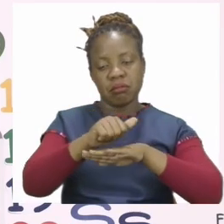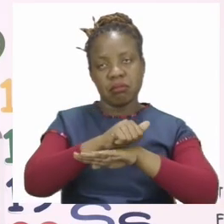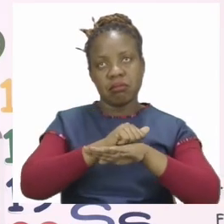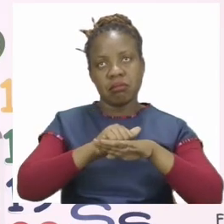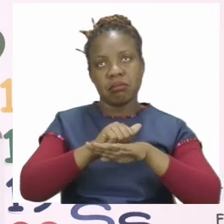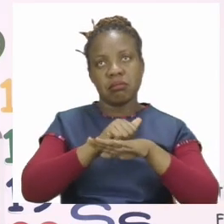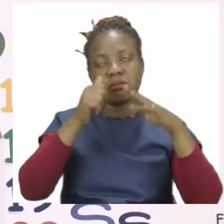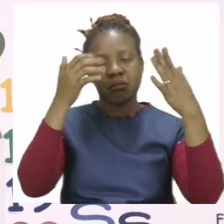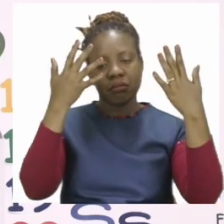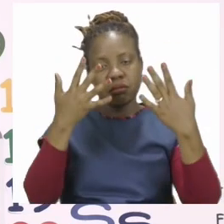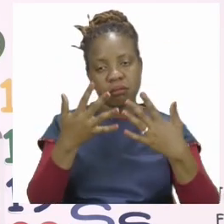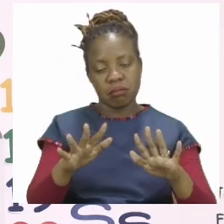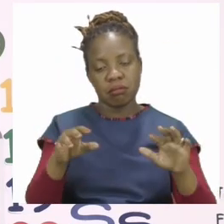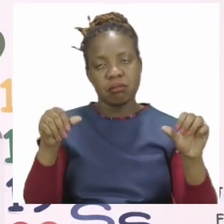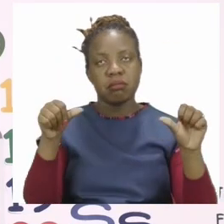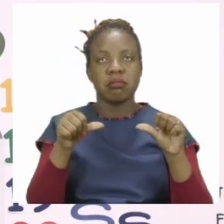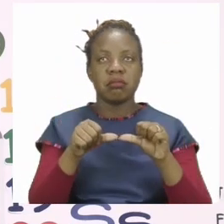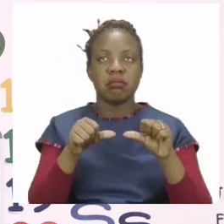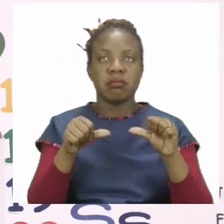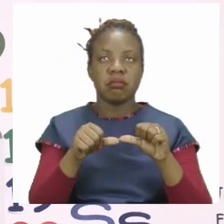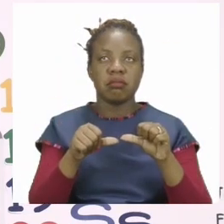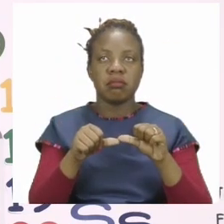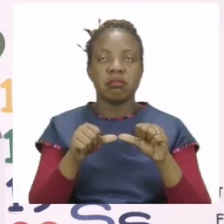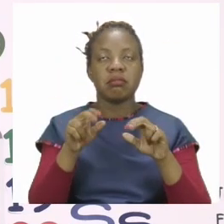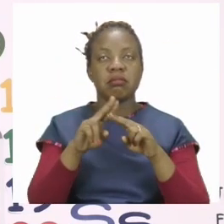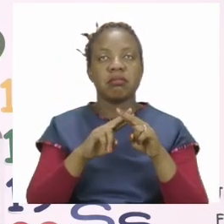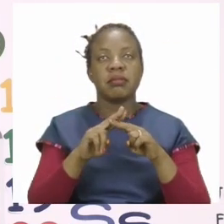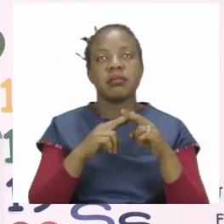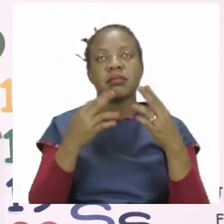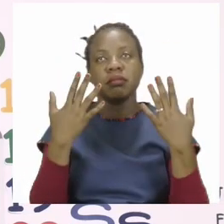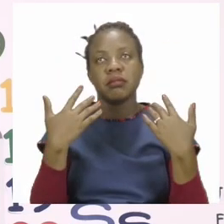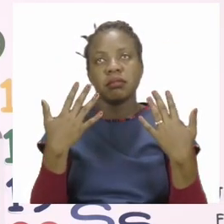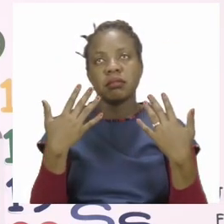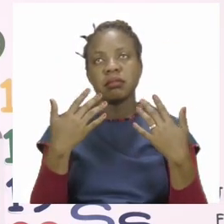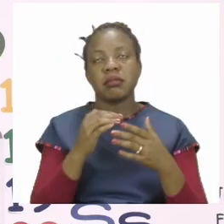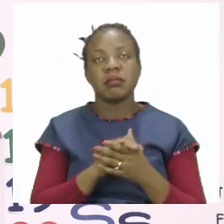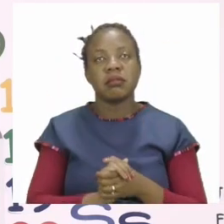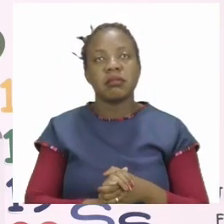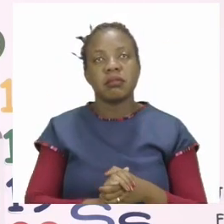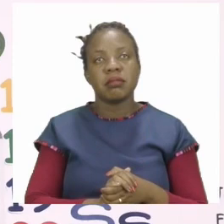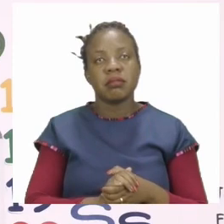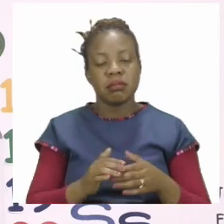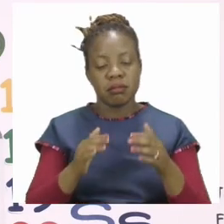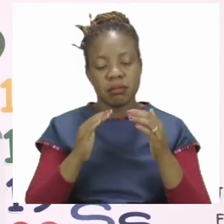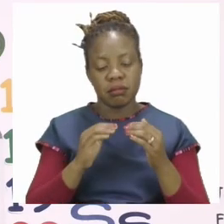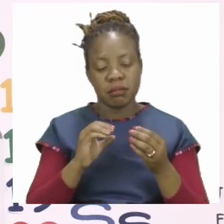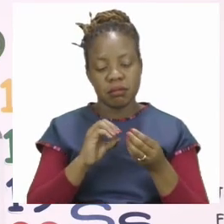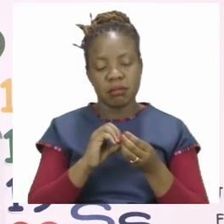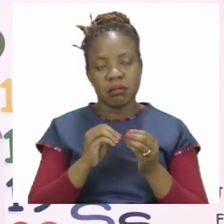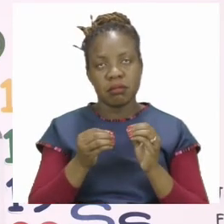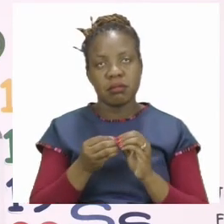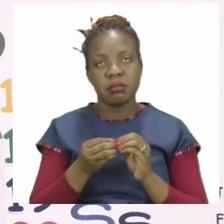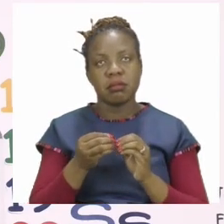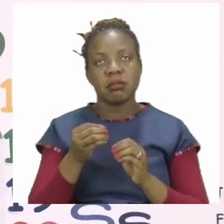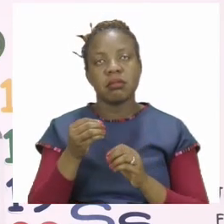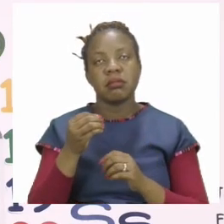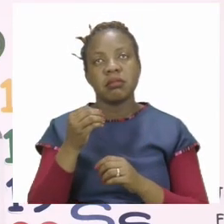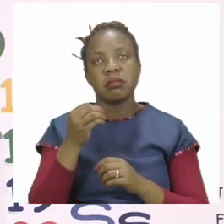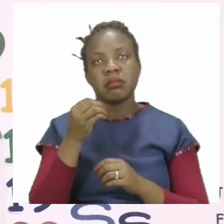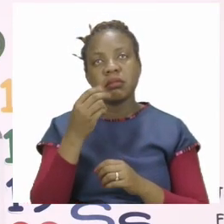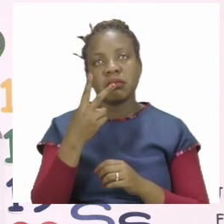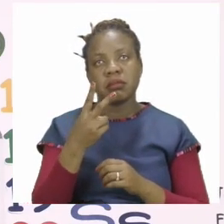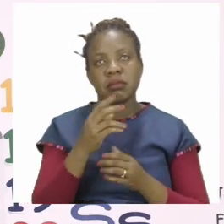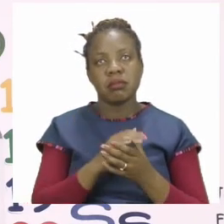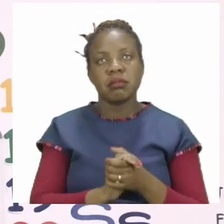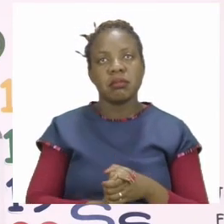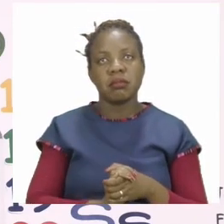the table. Now everyone, let's look at number 2. Number 2, I also wrote